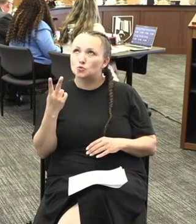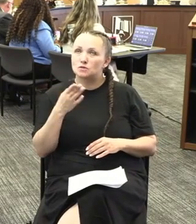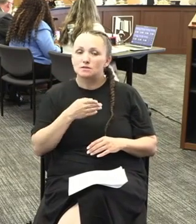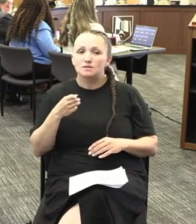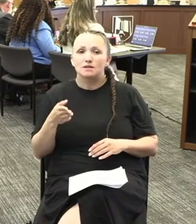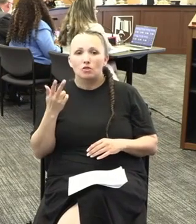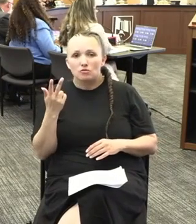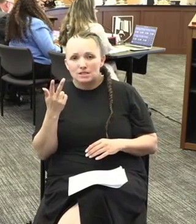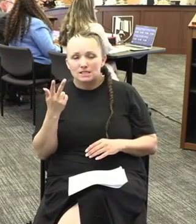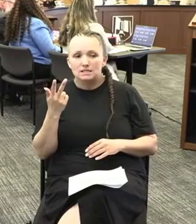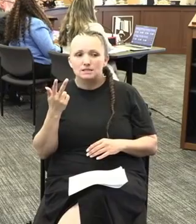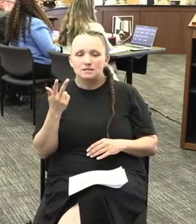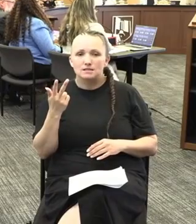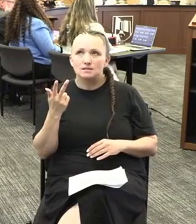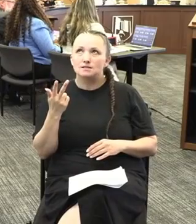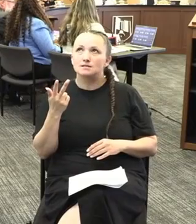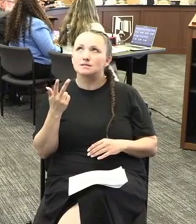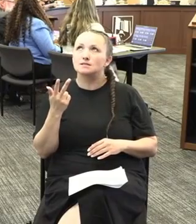3.